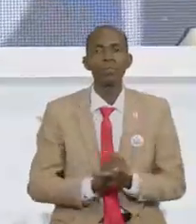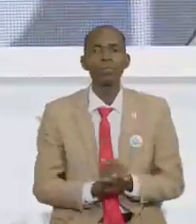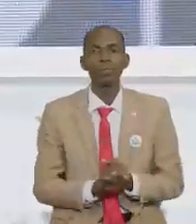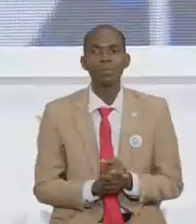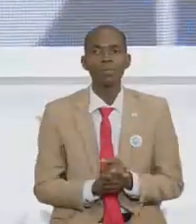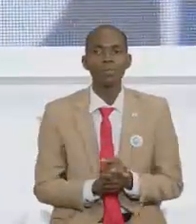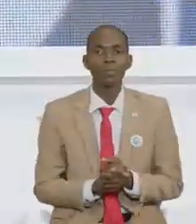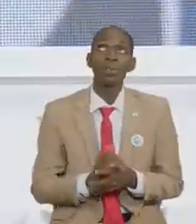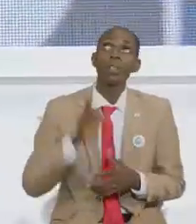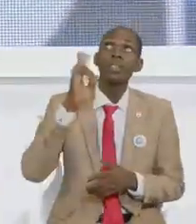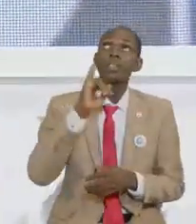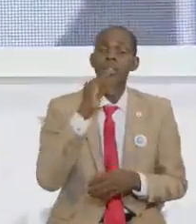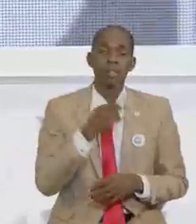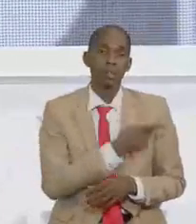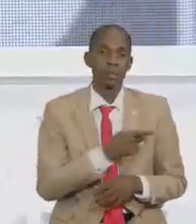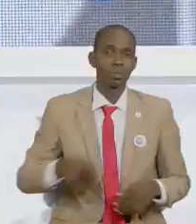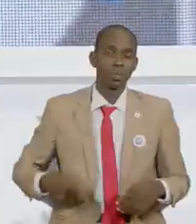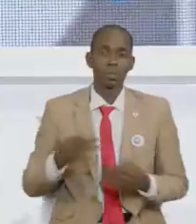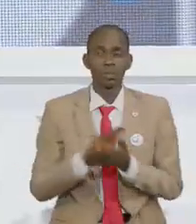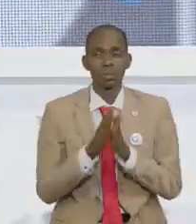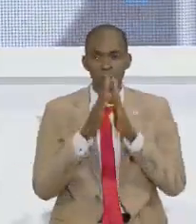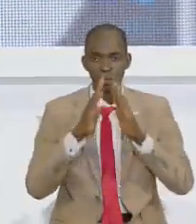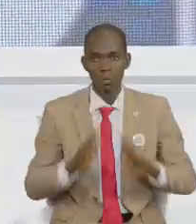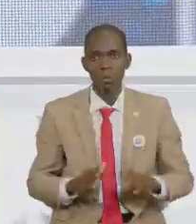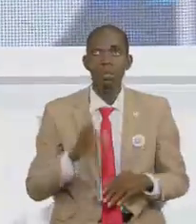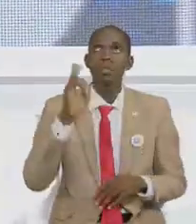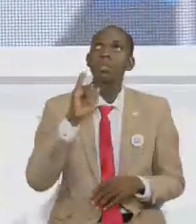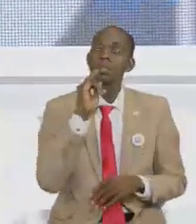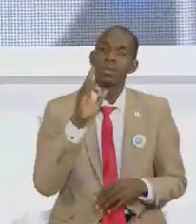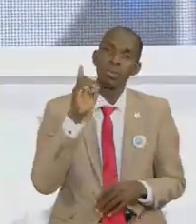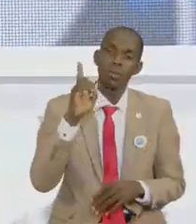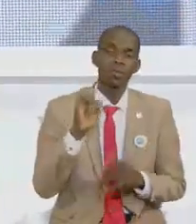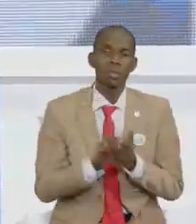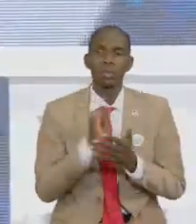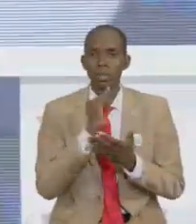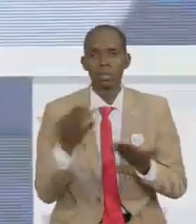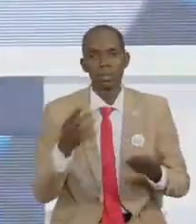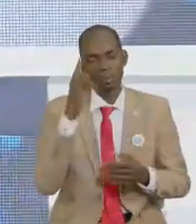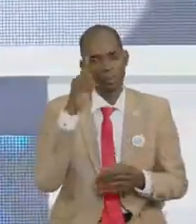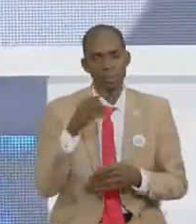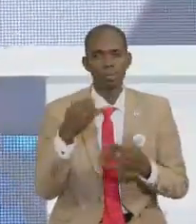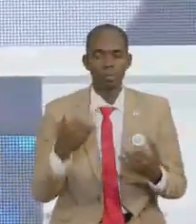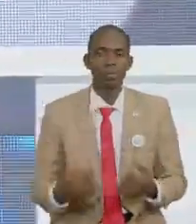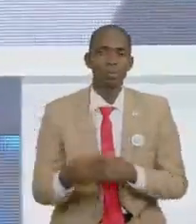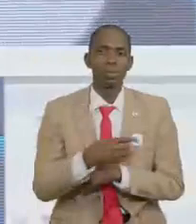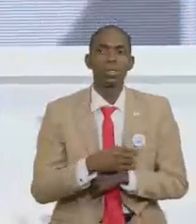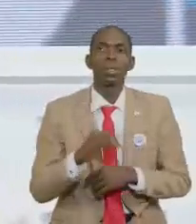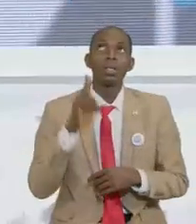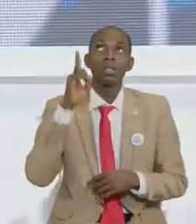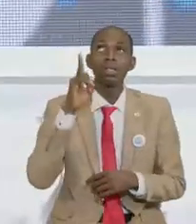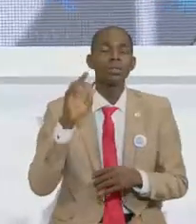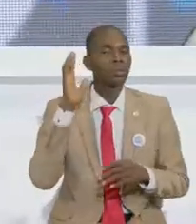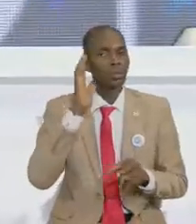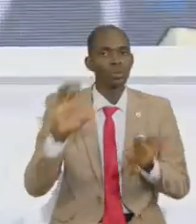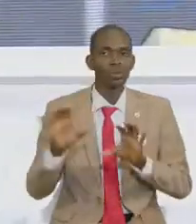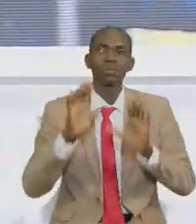He's the Prince of Peace, and he's the one who is here for you today. And he wants to do miraculous things in your